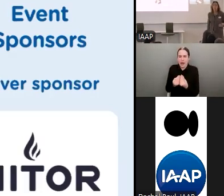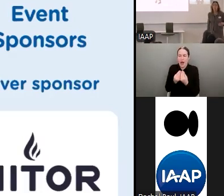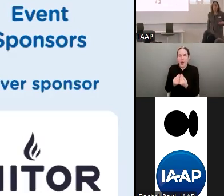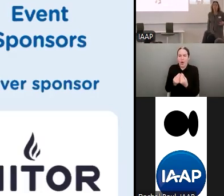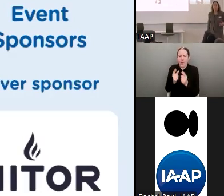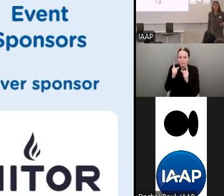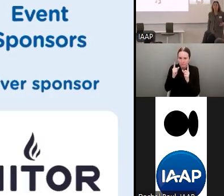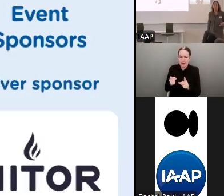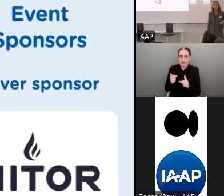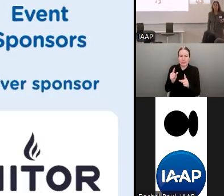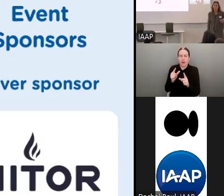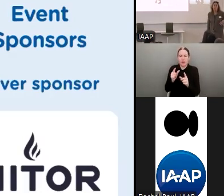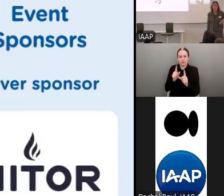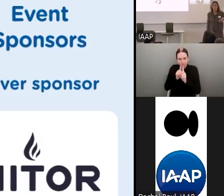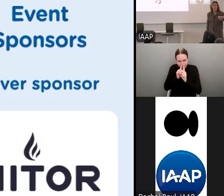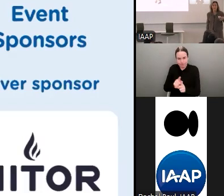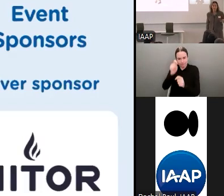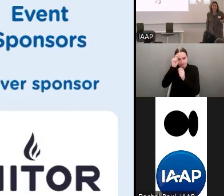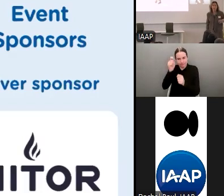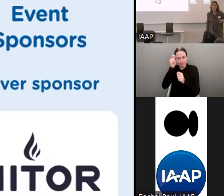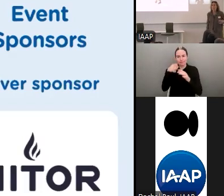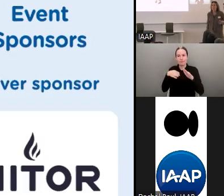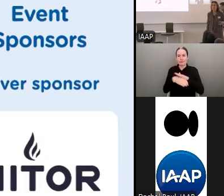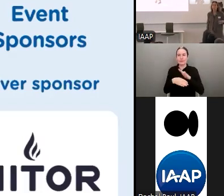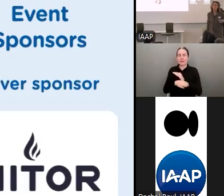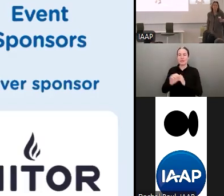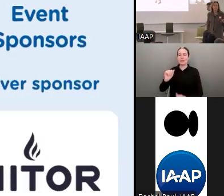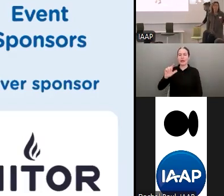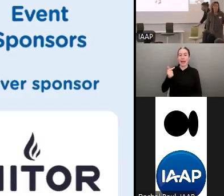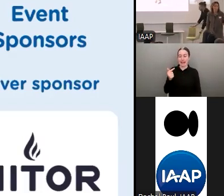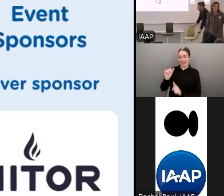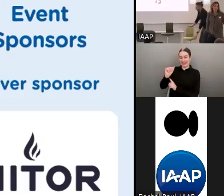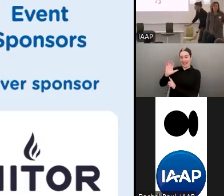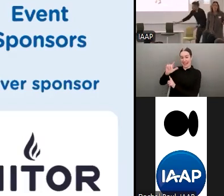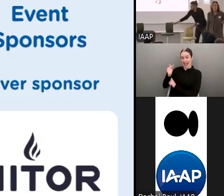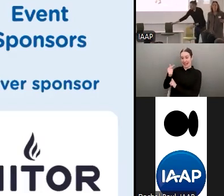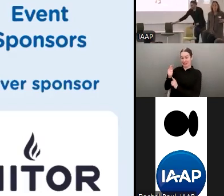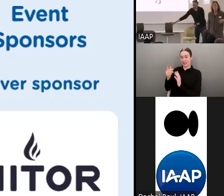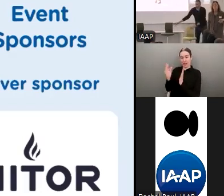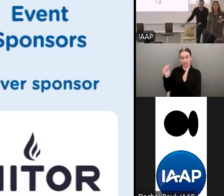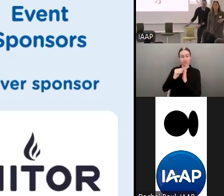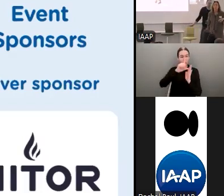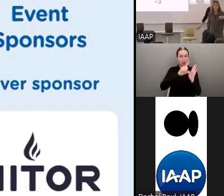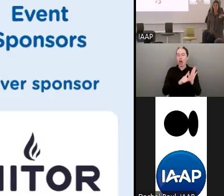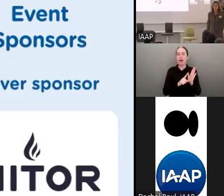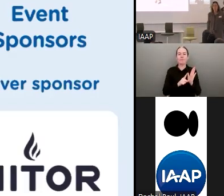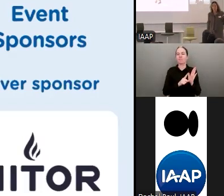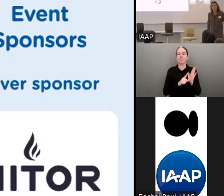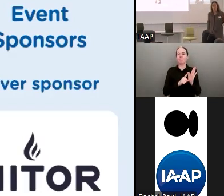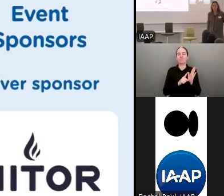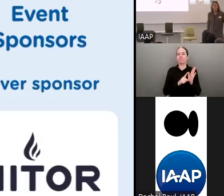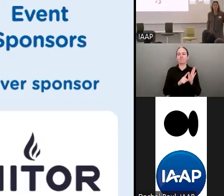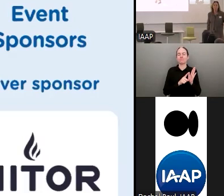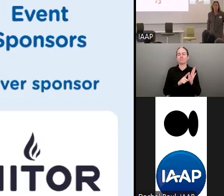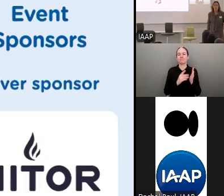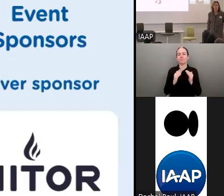come to the Accessibility Act, because the Act, despite its name, is a directive. So a directive means that it's transposed